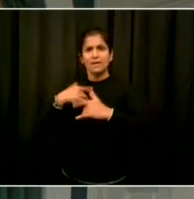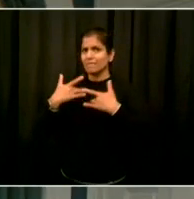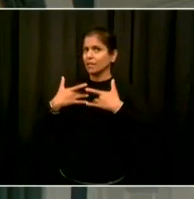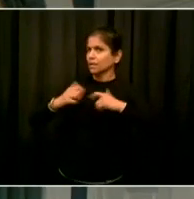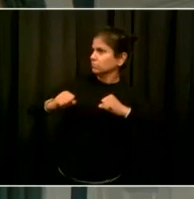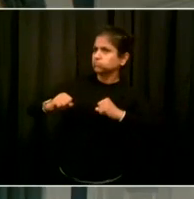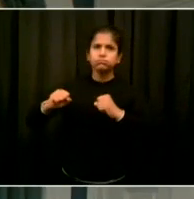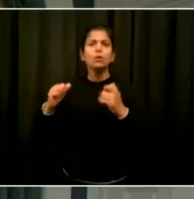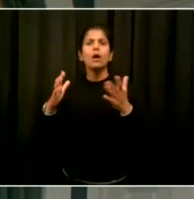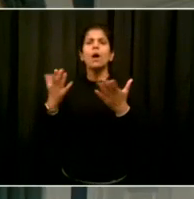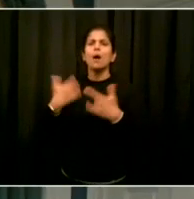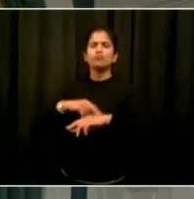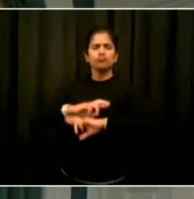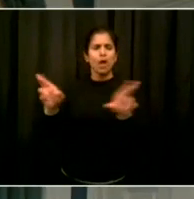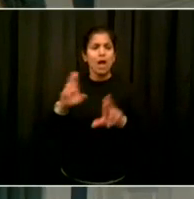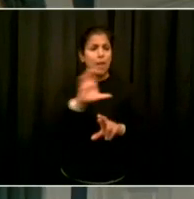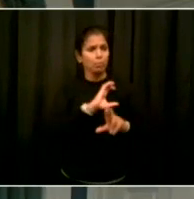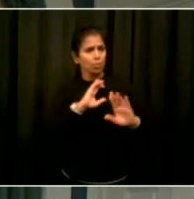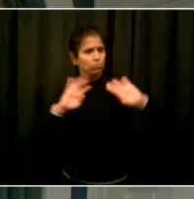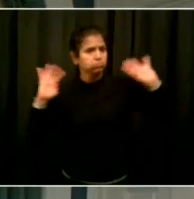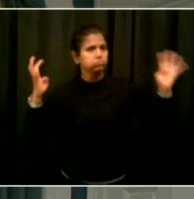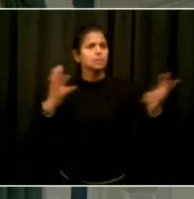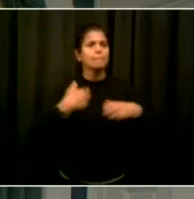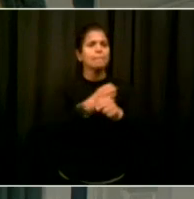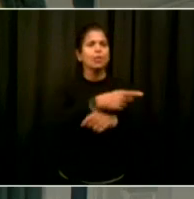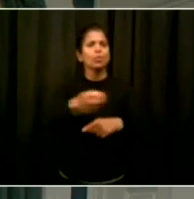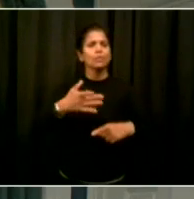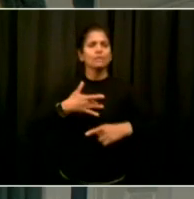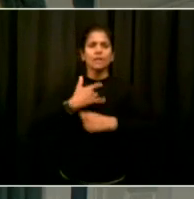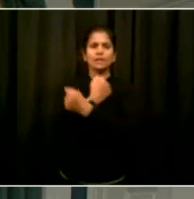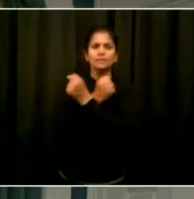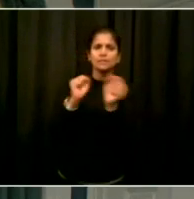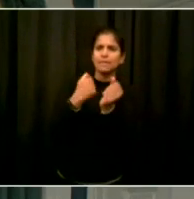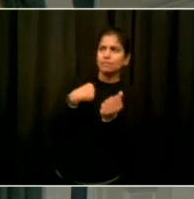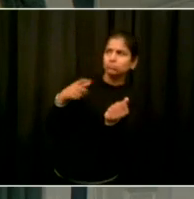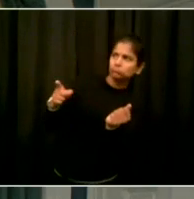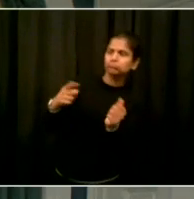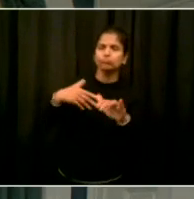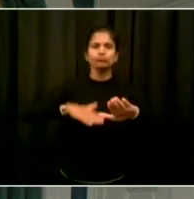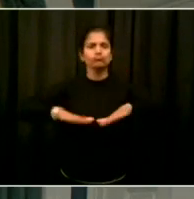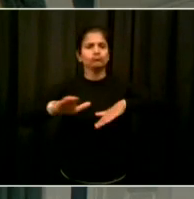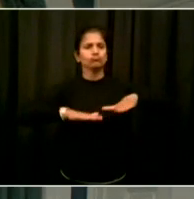have the most calming voice. I love that. So thank you. And then also,